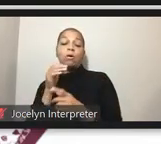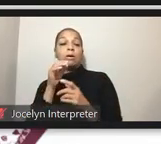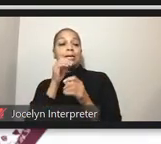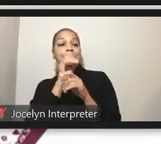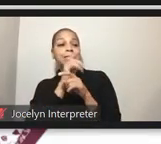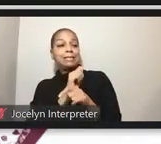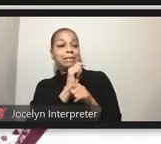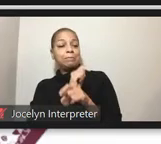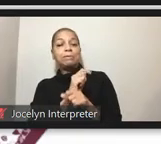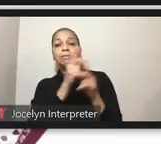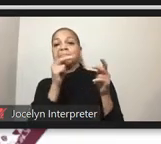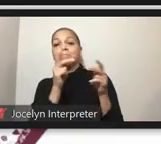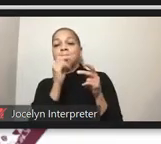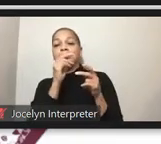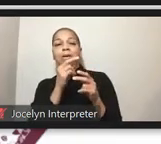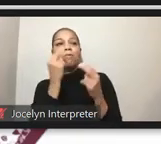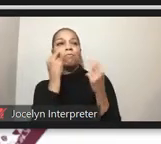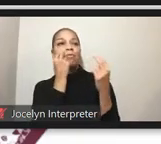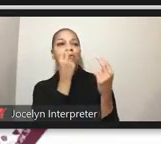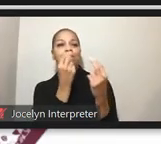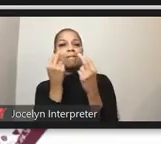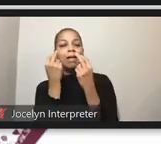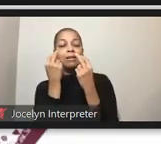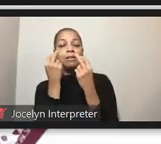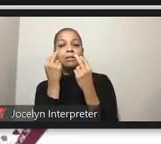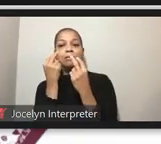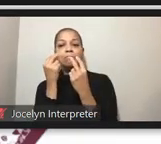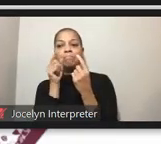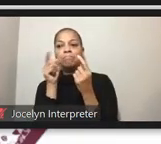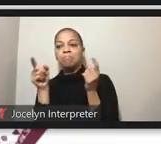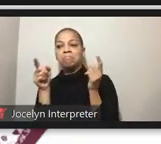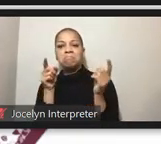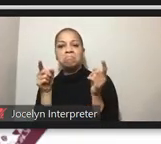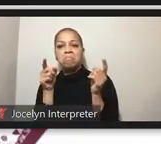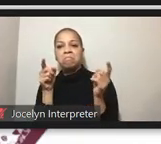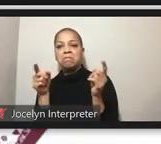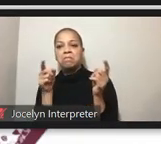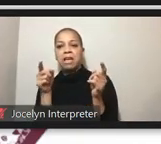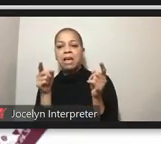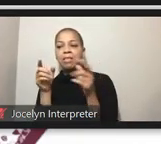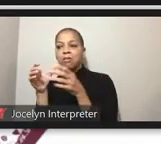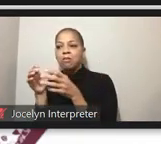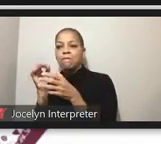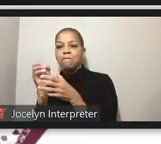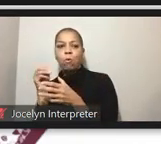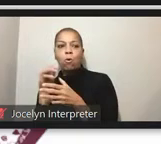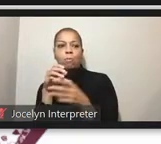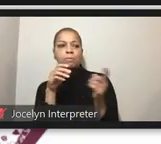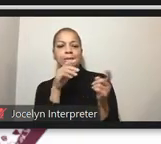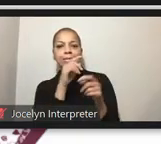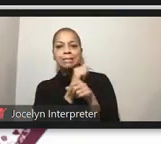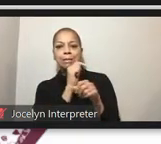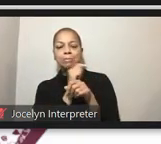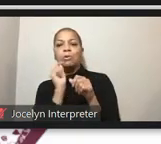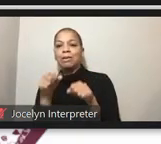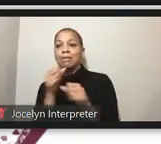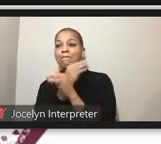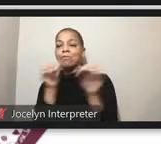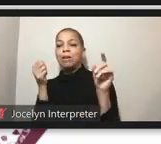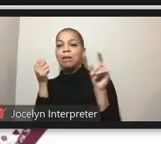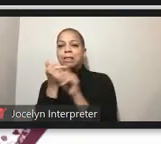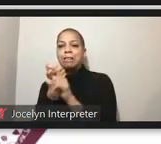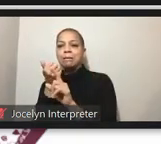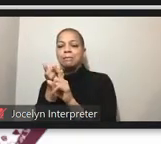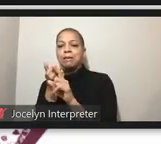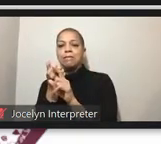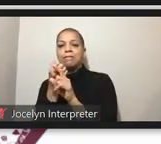and reflection, neither of these containers can free themselves from being agents of an